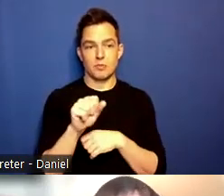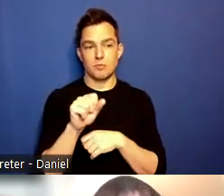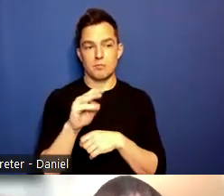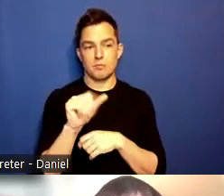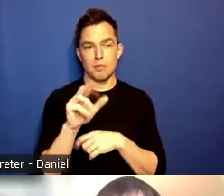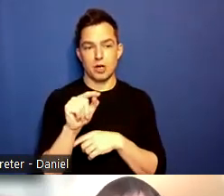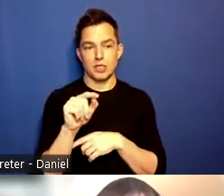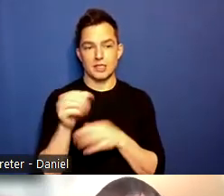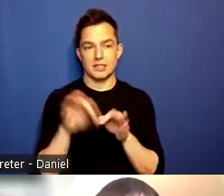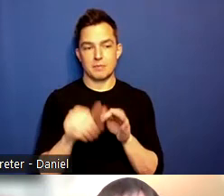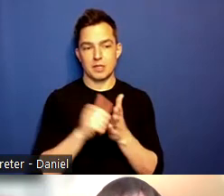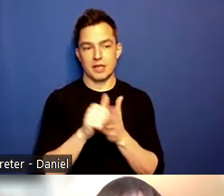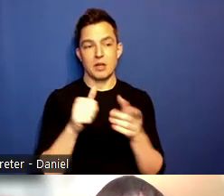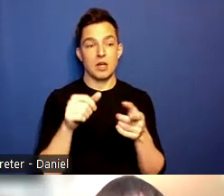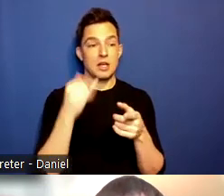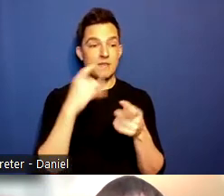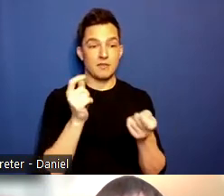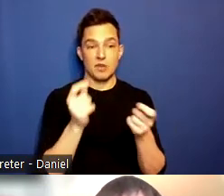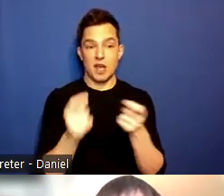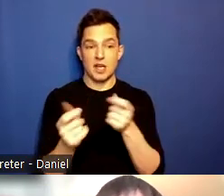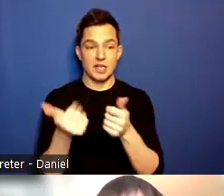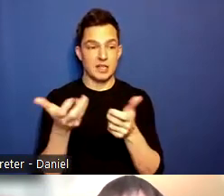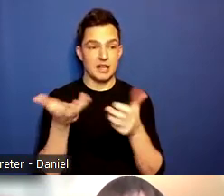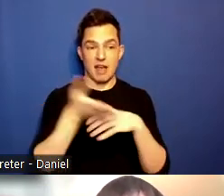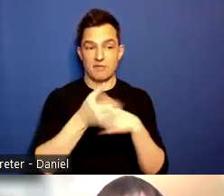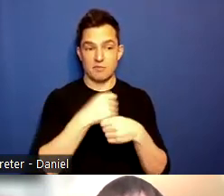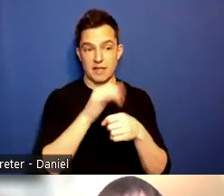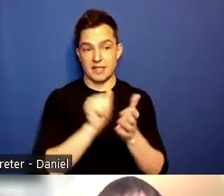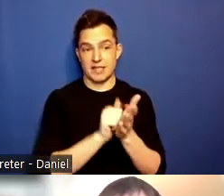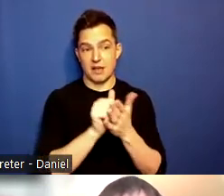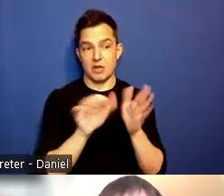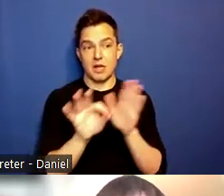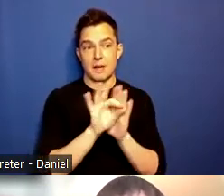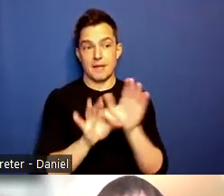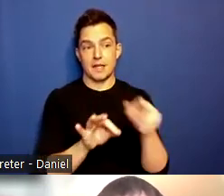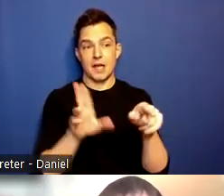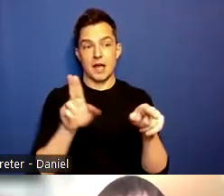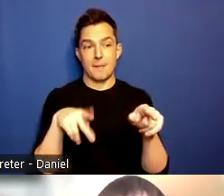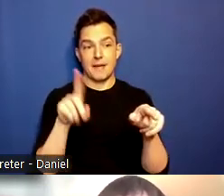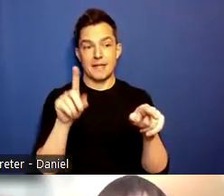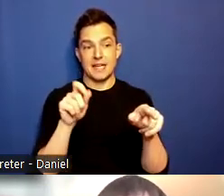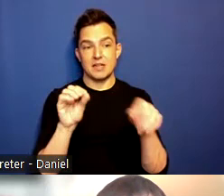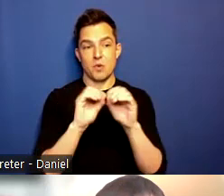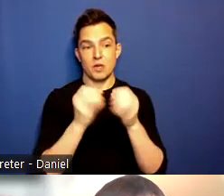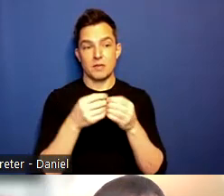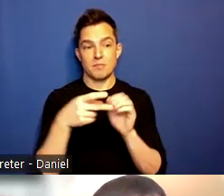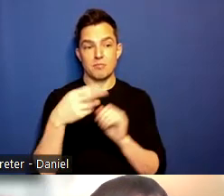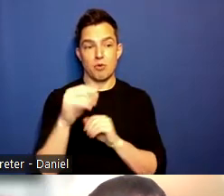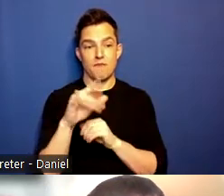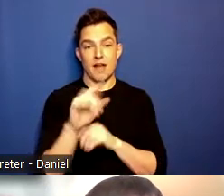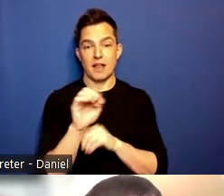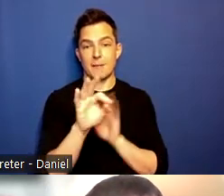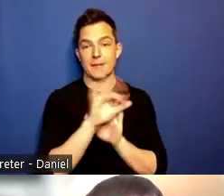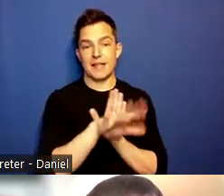you need to edit anything on this page once you've created your account, you can do so by hitting the Update Organization Profile